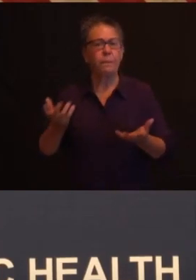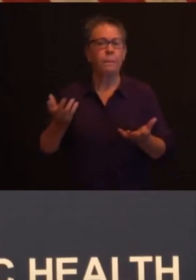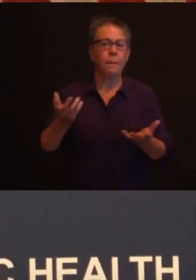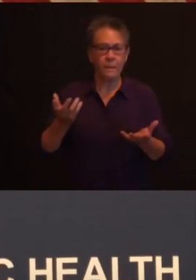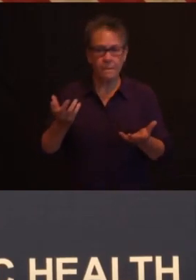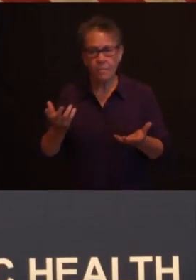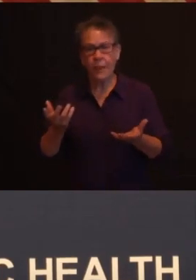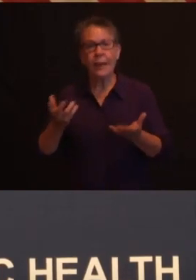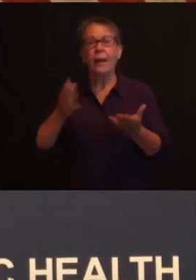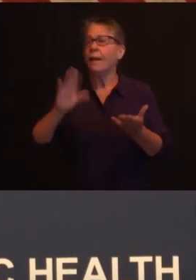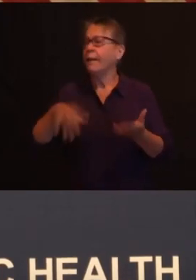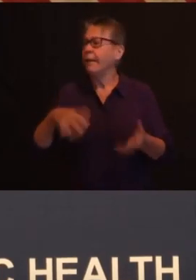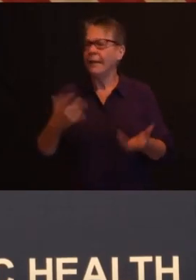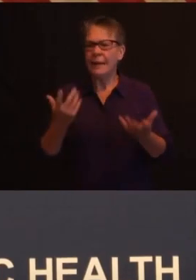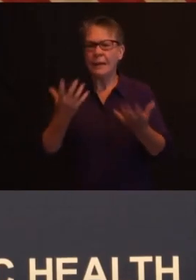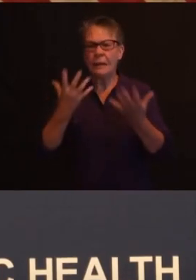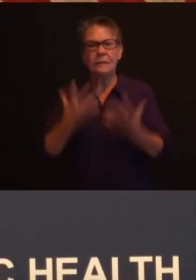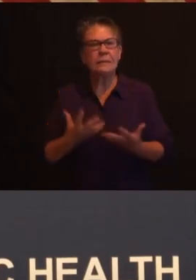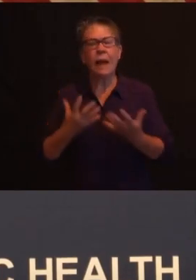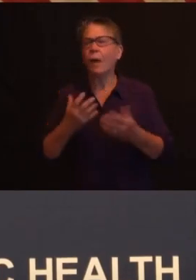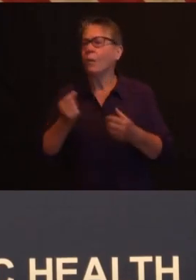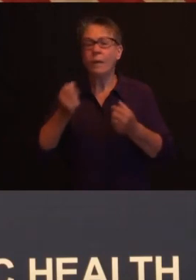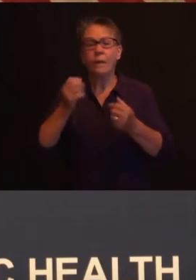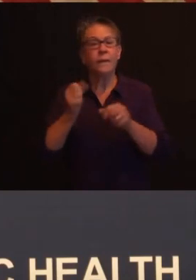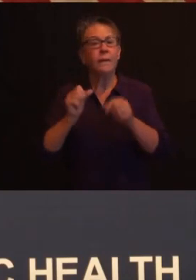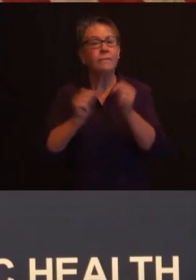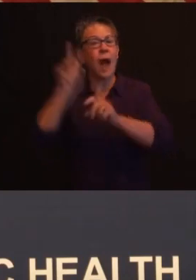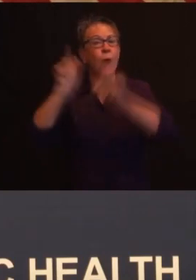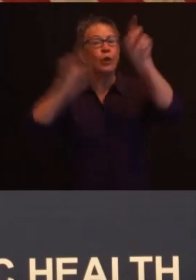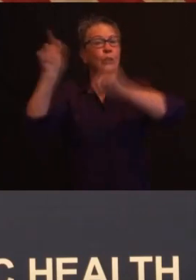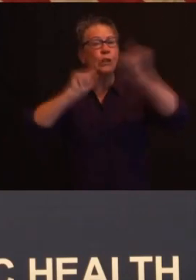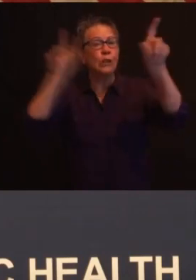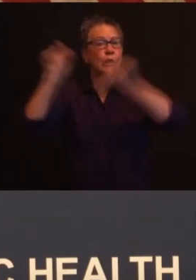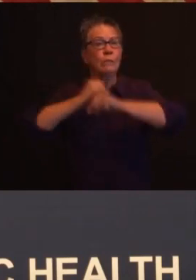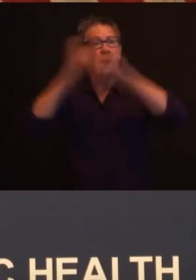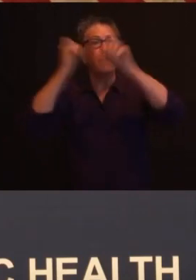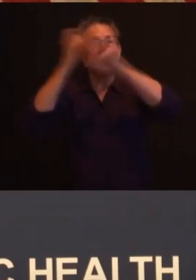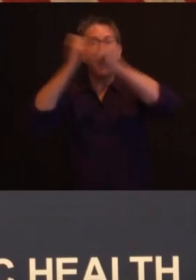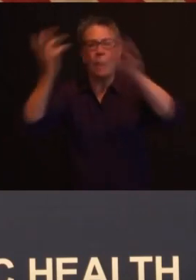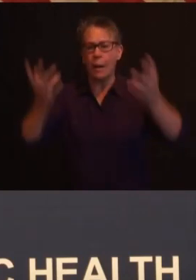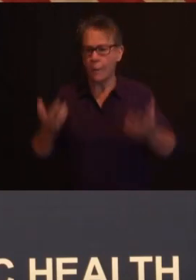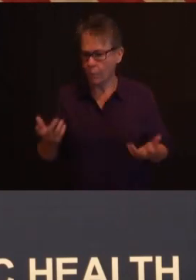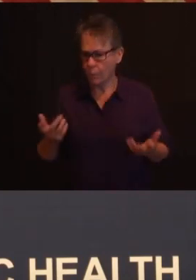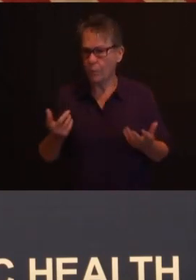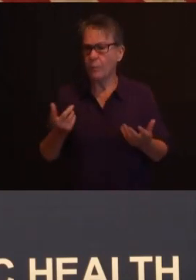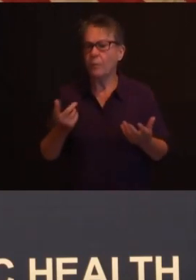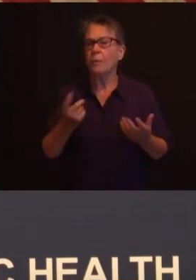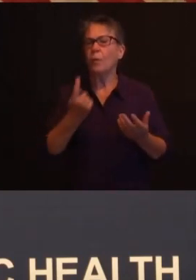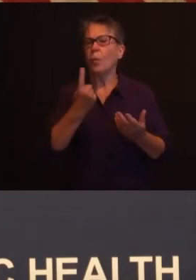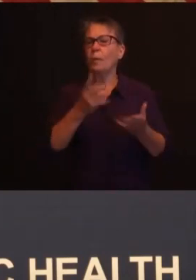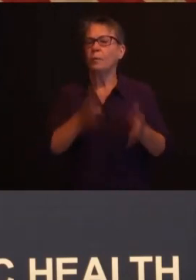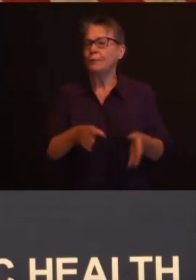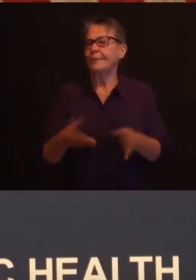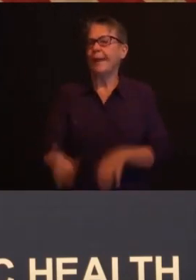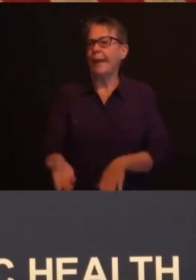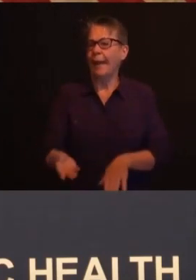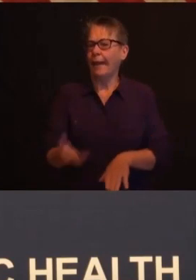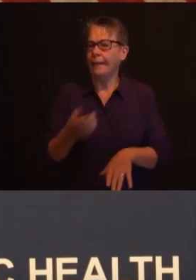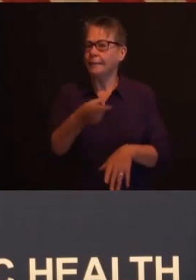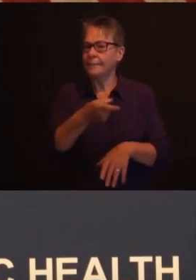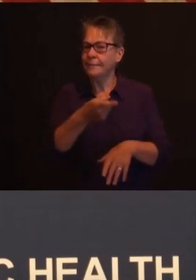firework, and it killed him. We had 6 serious injuries from fireworks and 3 minor throughout the state.